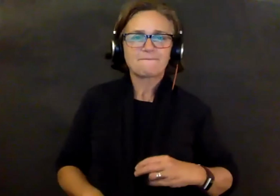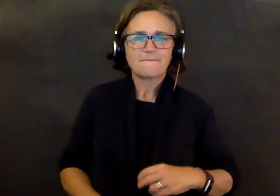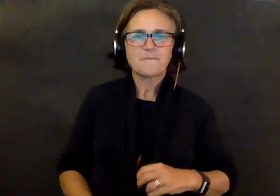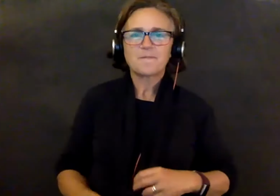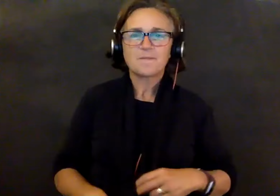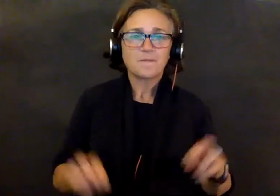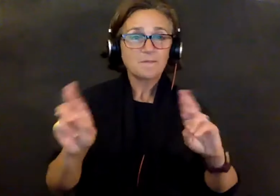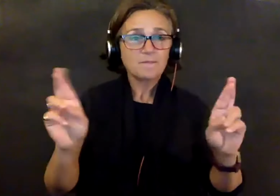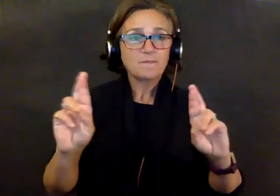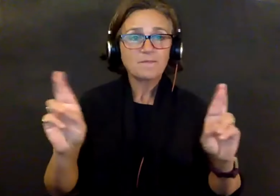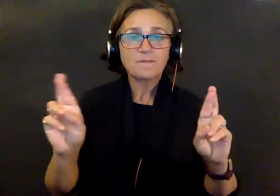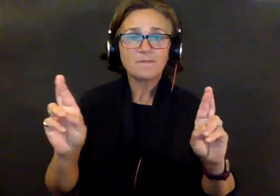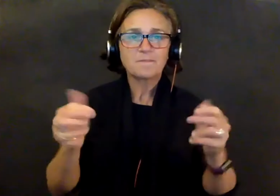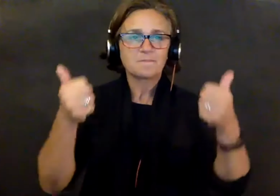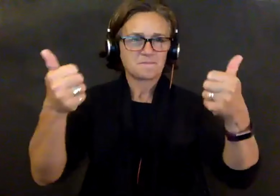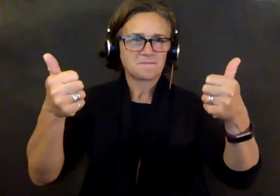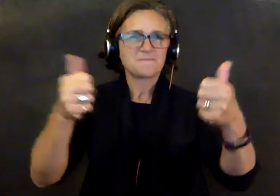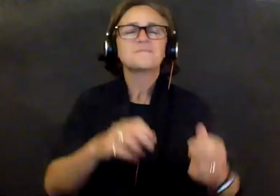Are we ready? Yes.